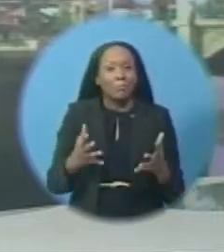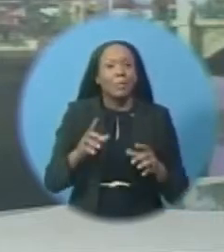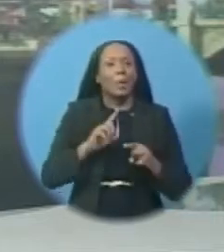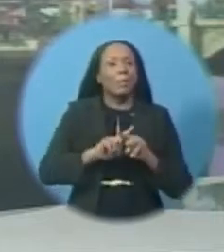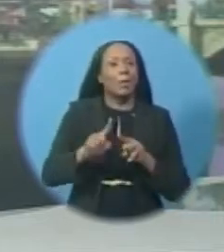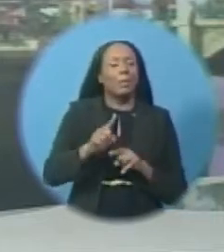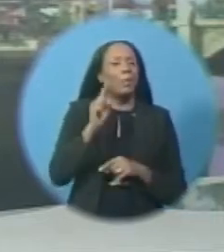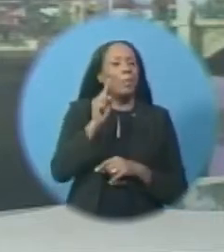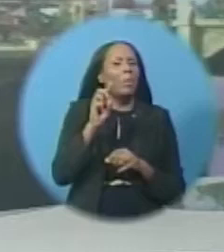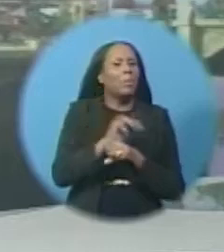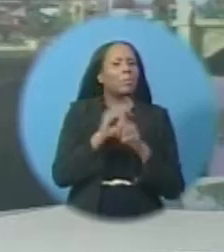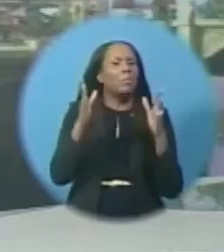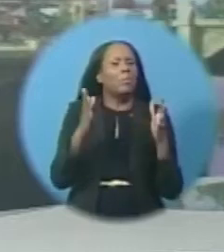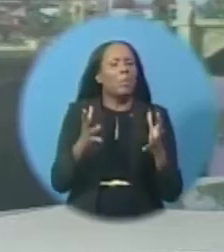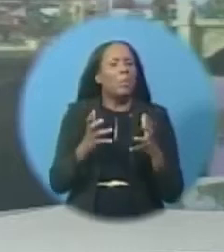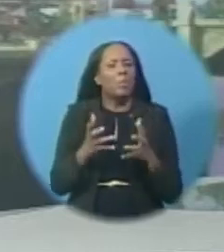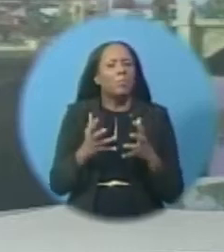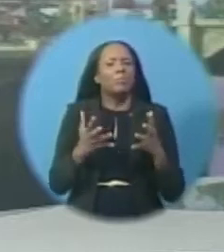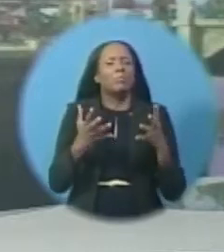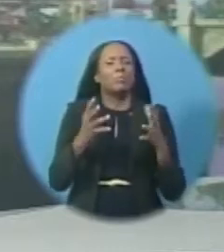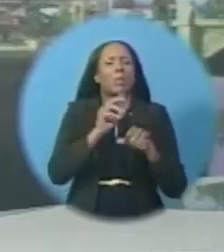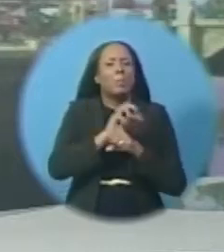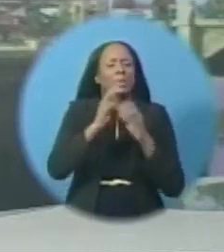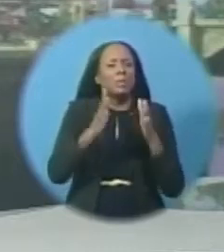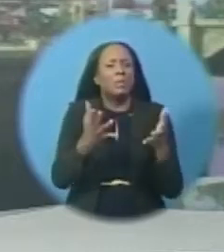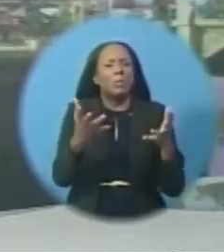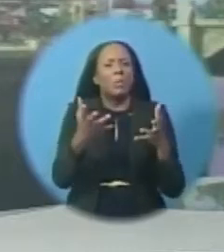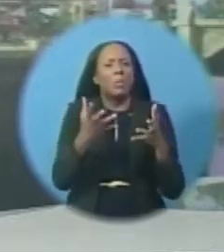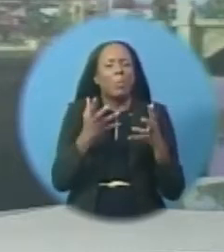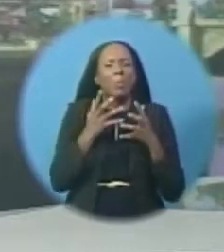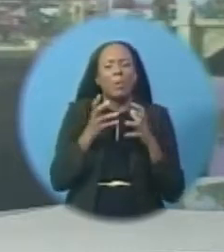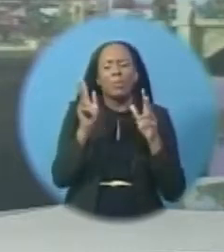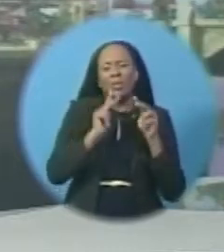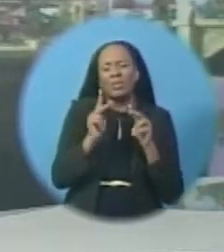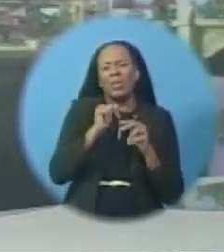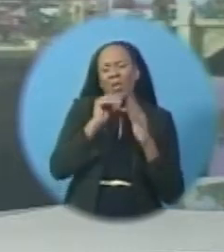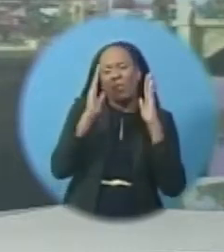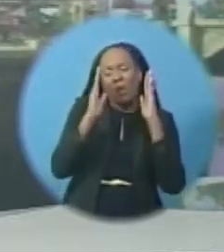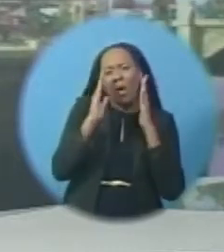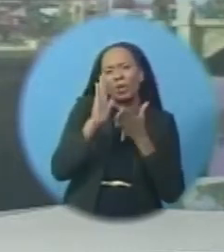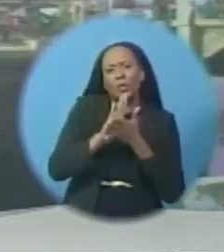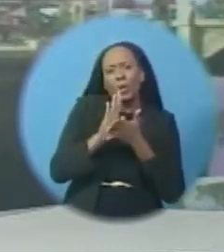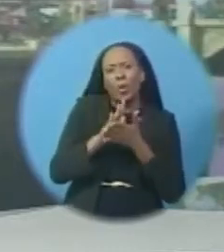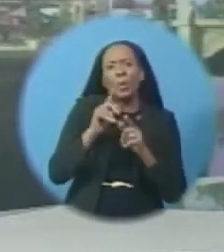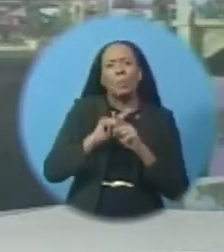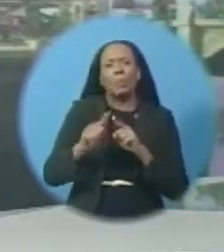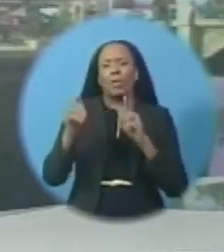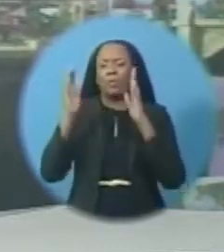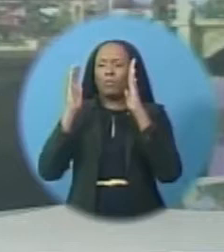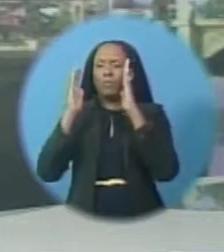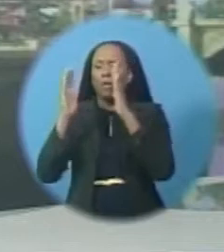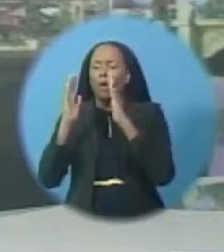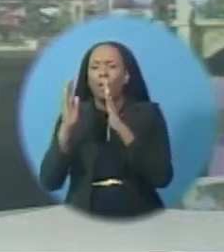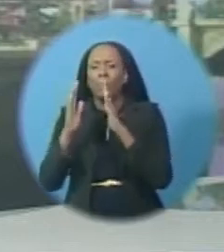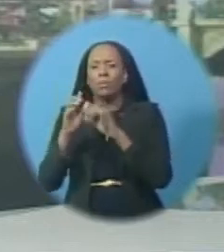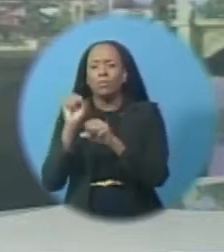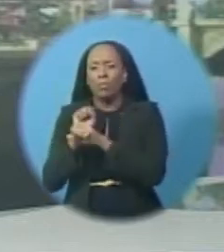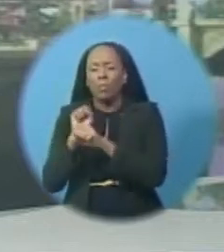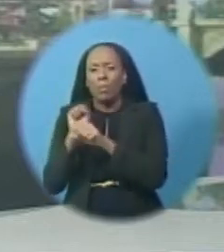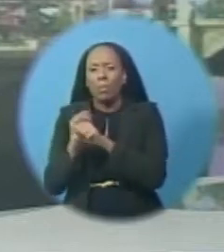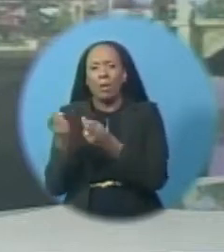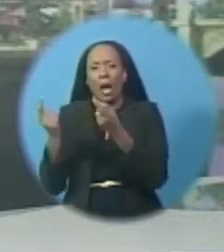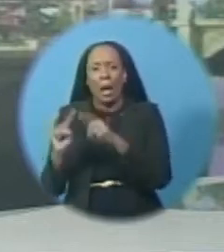government minister wants less emphasis placed on the school a child will attend and more focus on what they do when they get